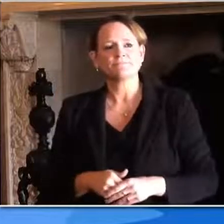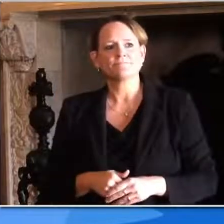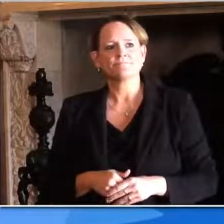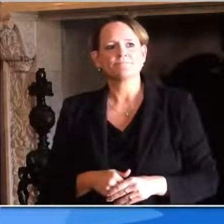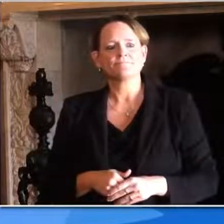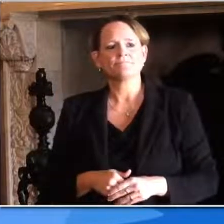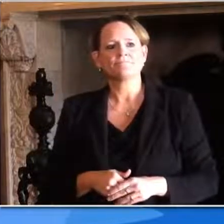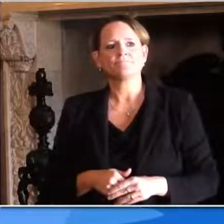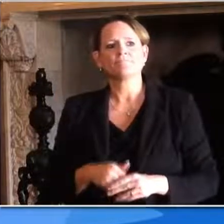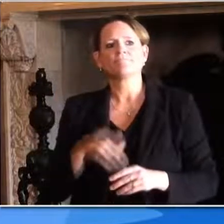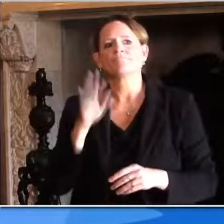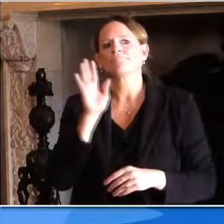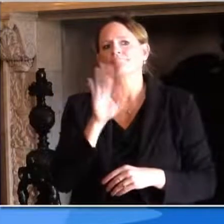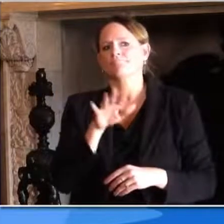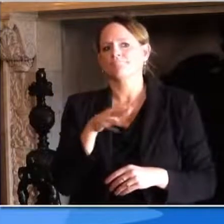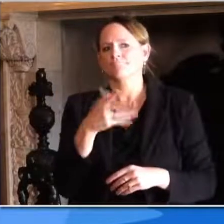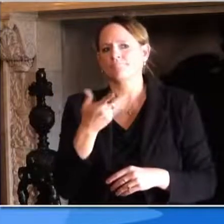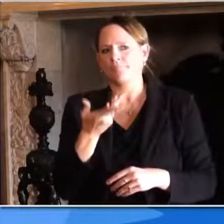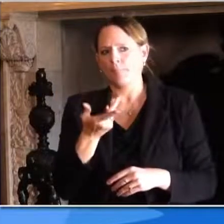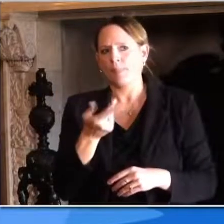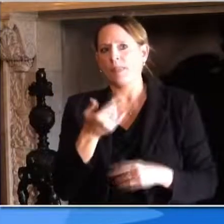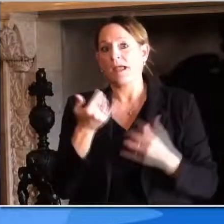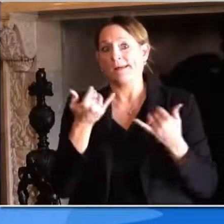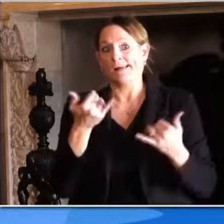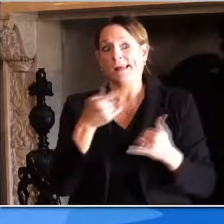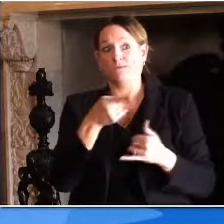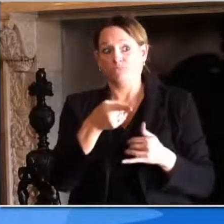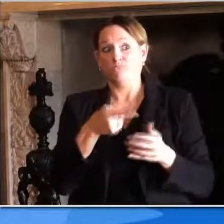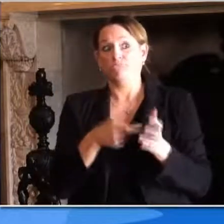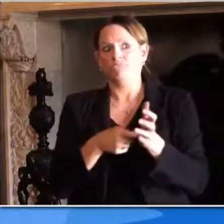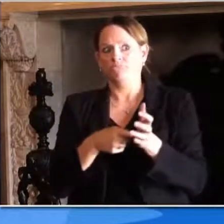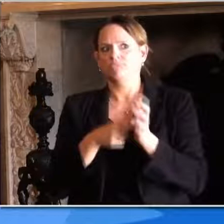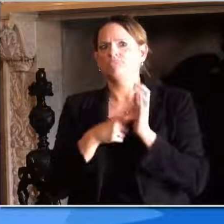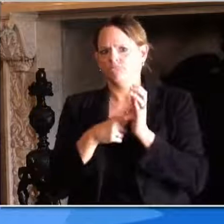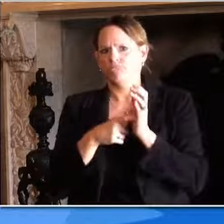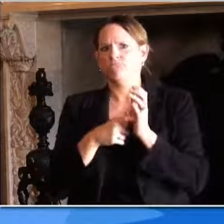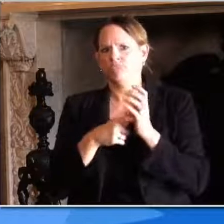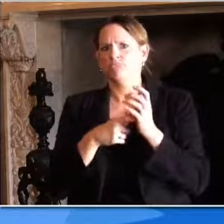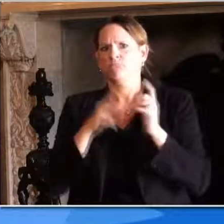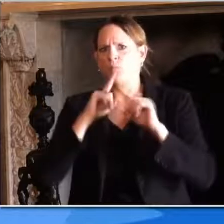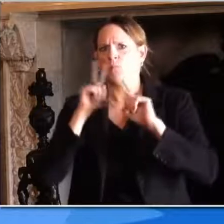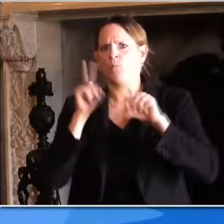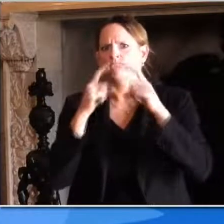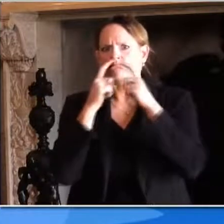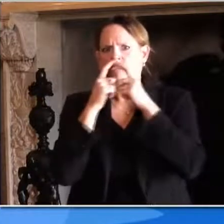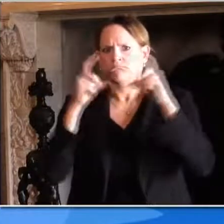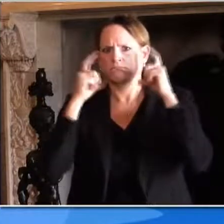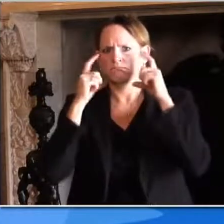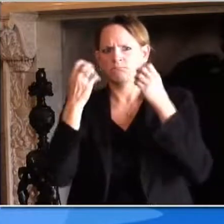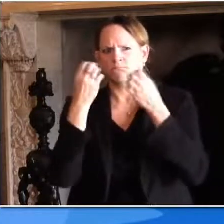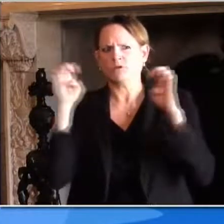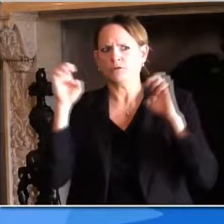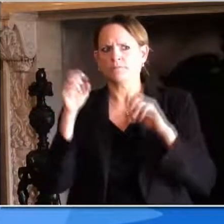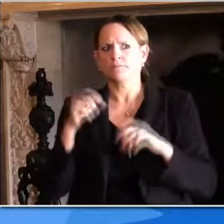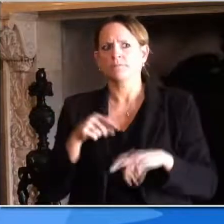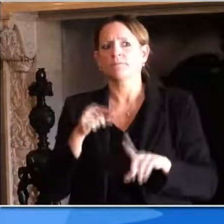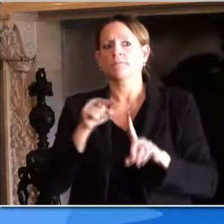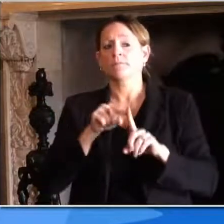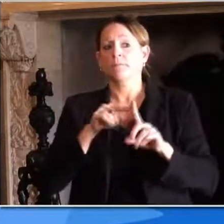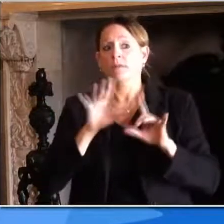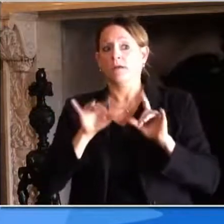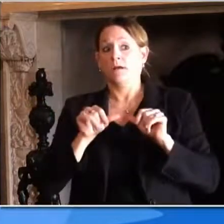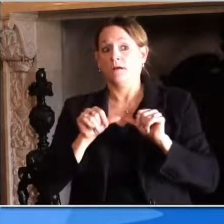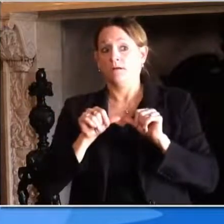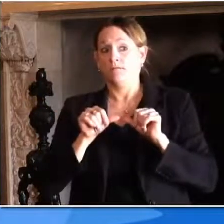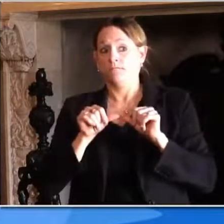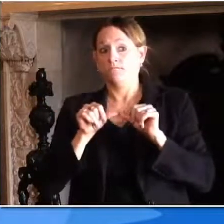creation of another public health emergency, this allows you to continue the eviction moratorium. I want to know if that's something that you have plans to do, and if